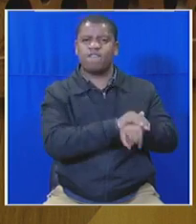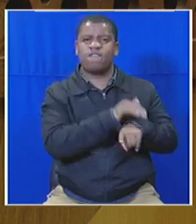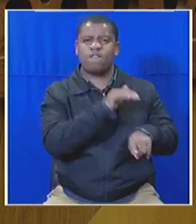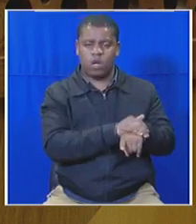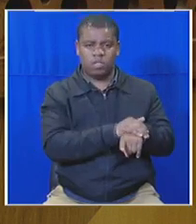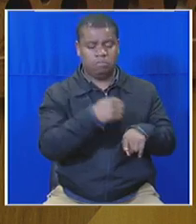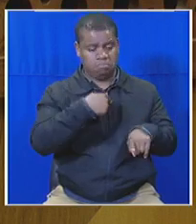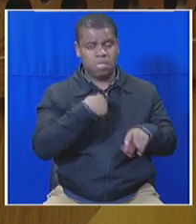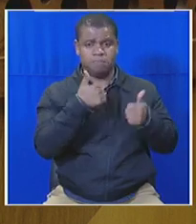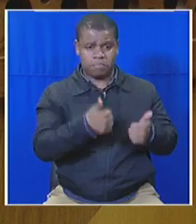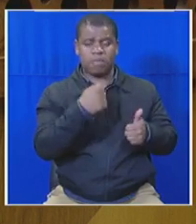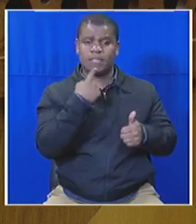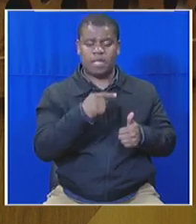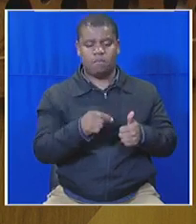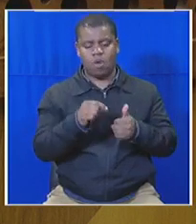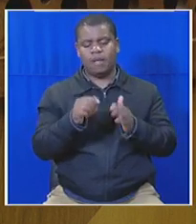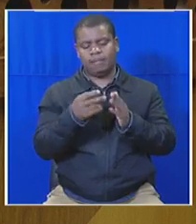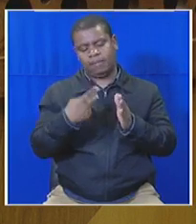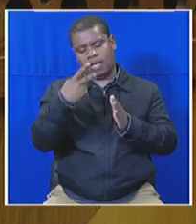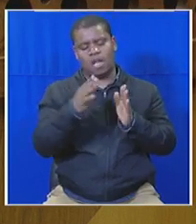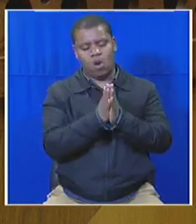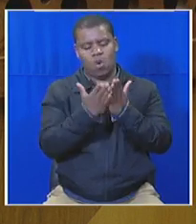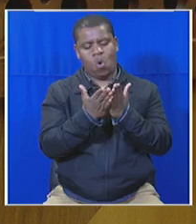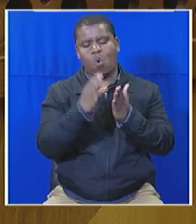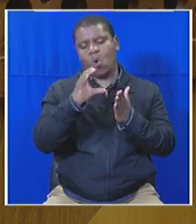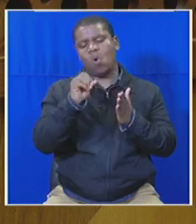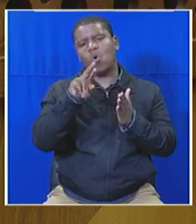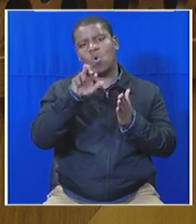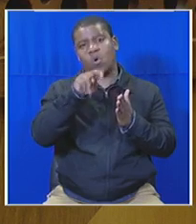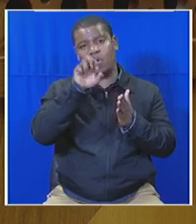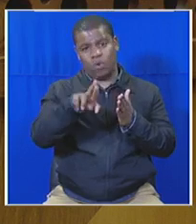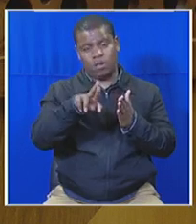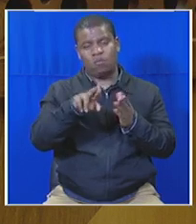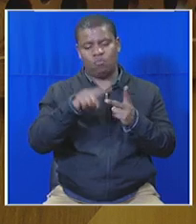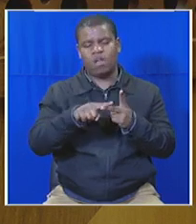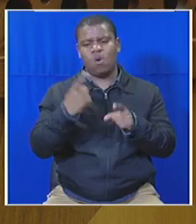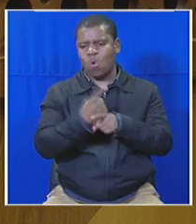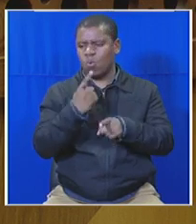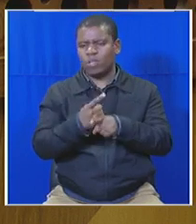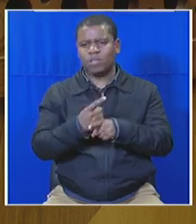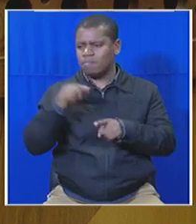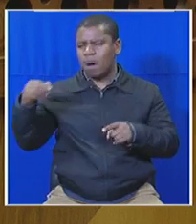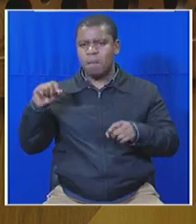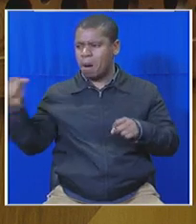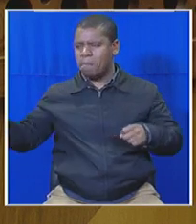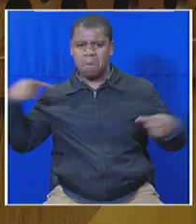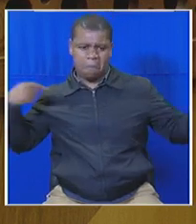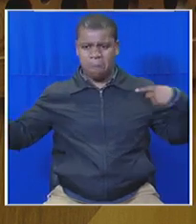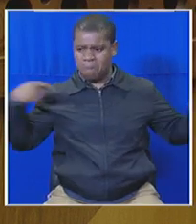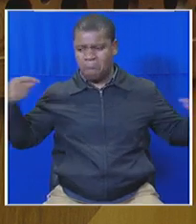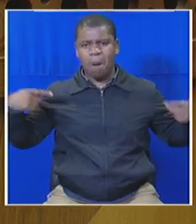comfort in 2 Corinthians 4, verses 8 and 9, which reads, "We are hard-pressed on every side, but not